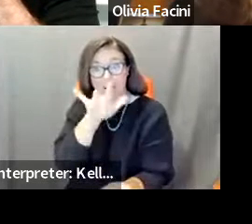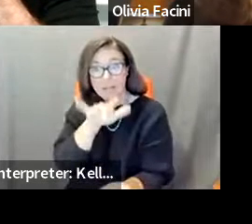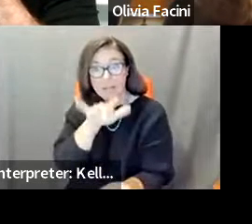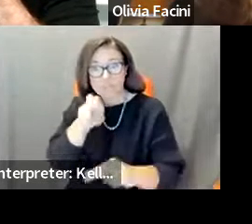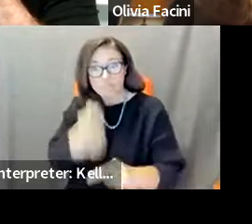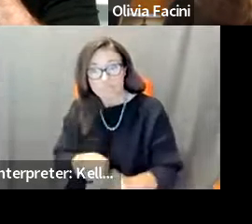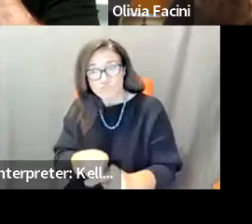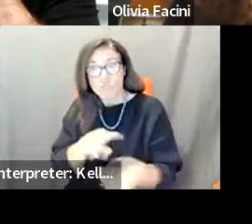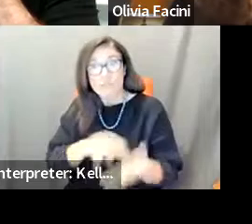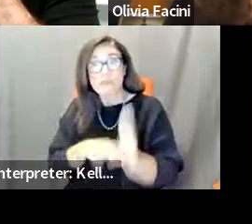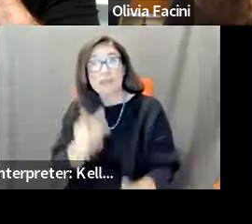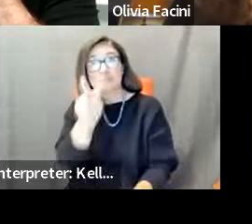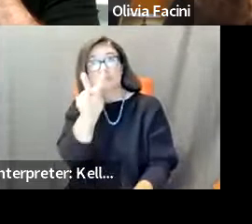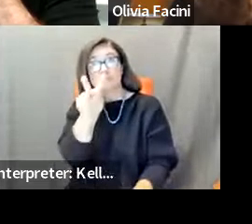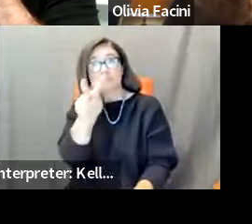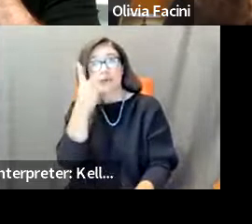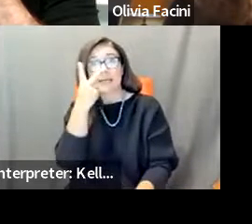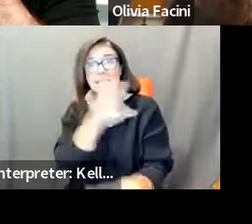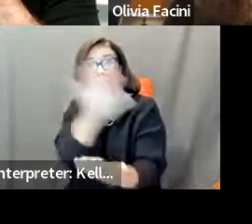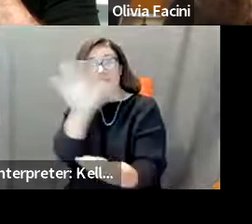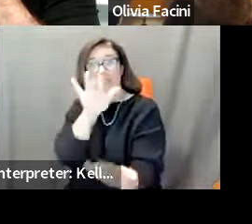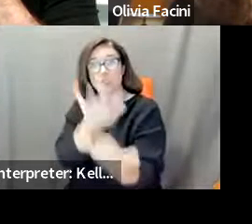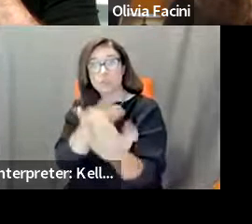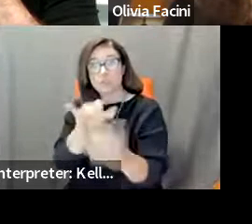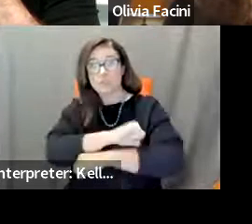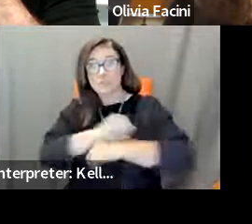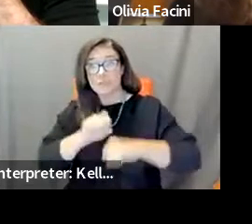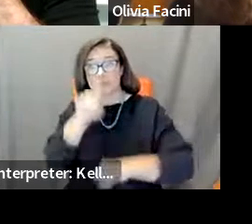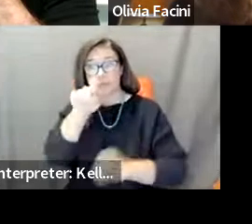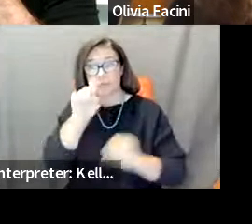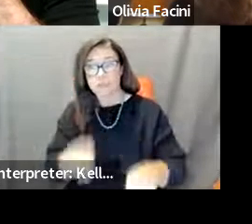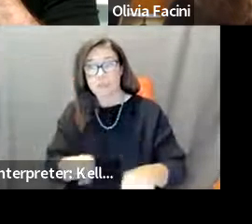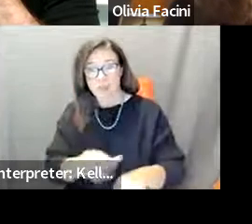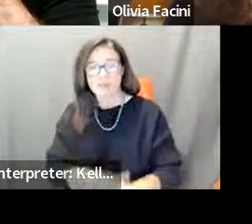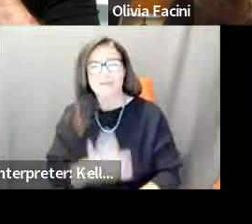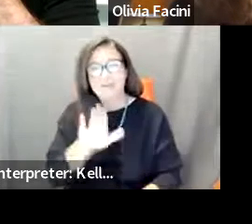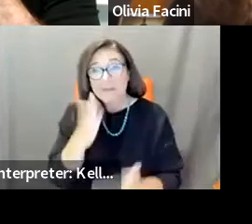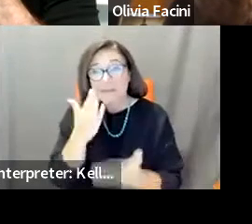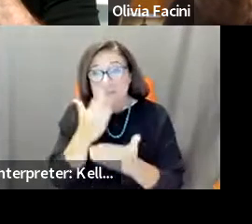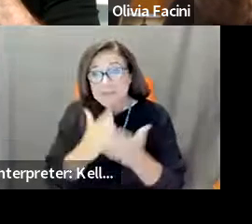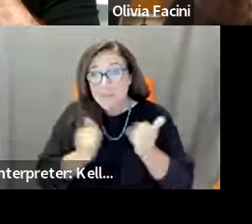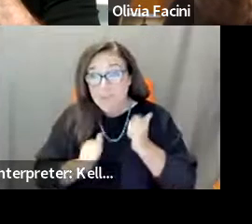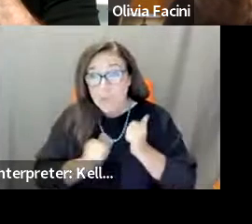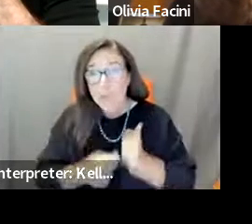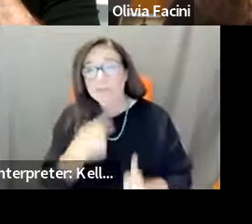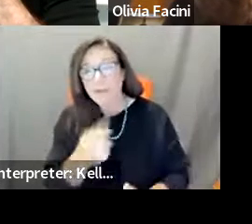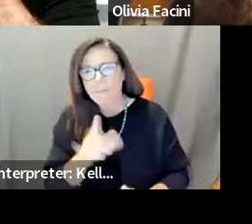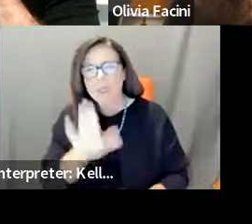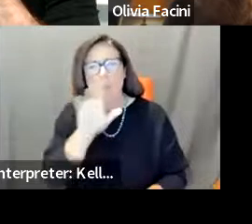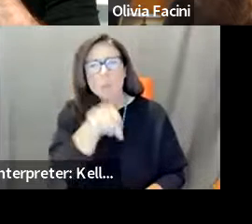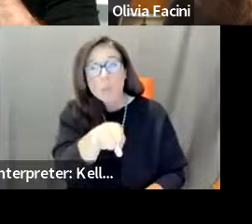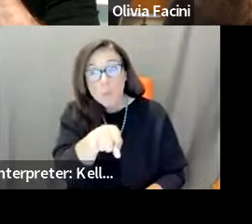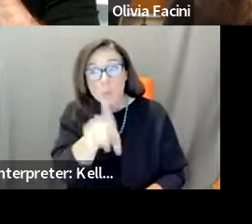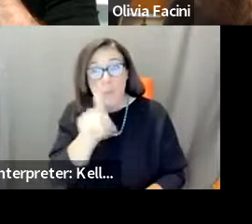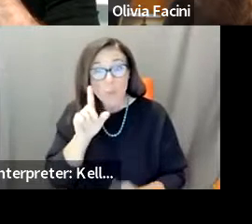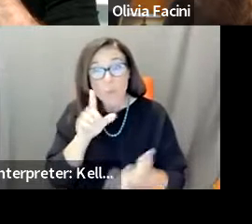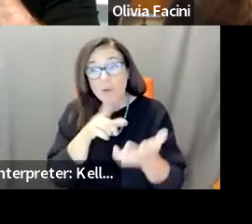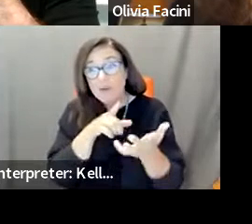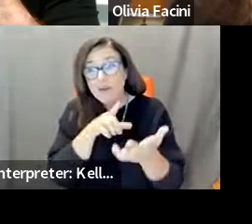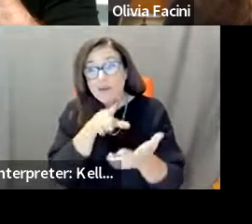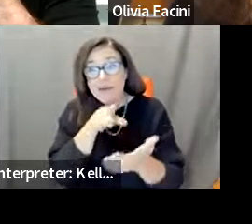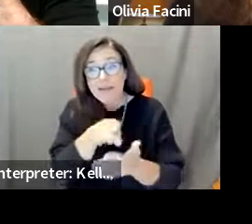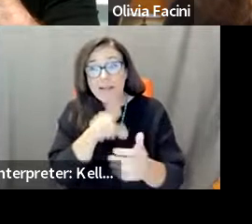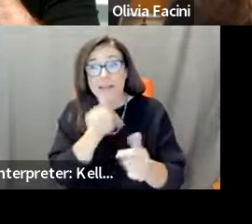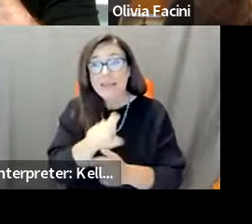stage. There have been shows where they suggest that I sit way like house right. And I've learned that in